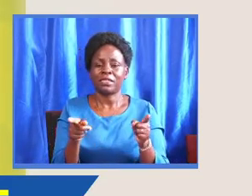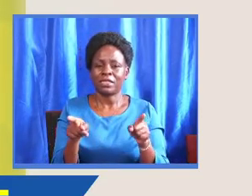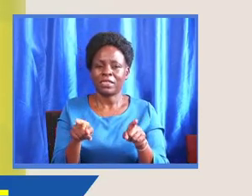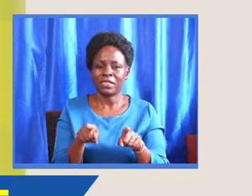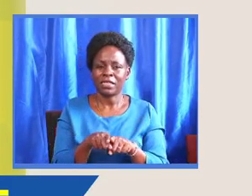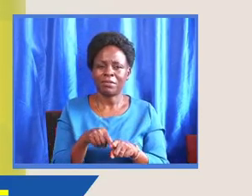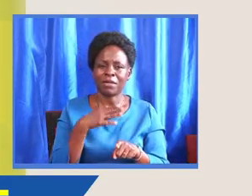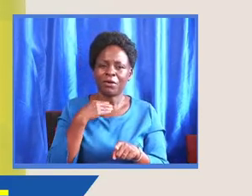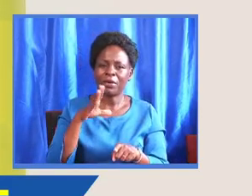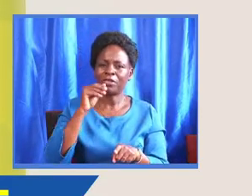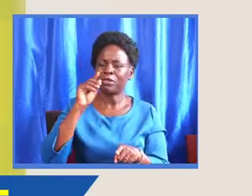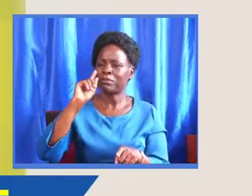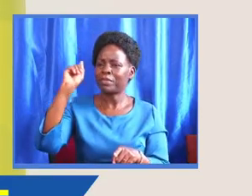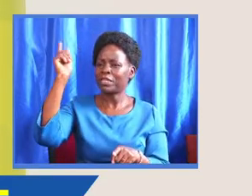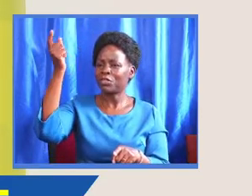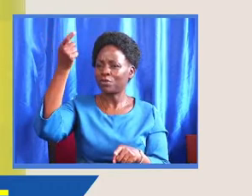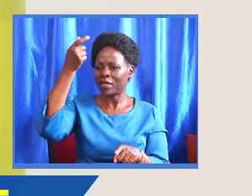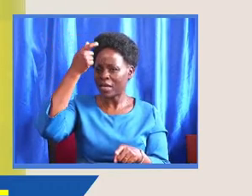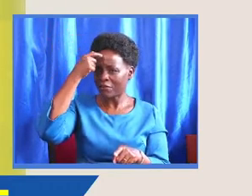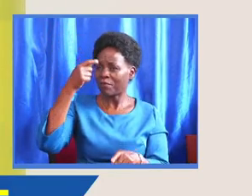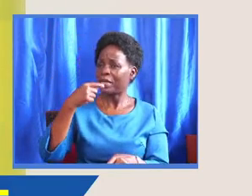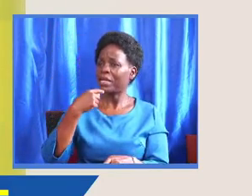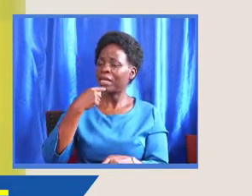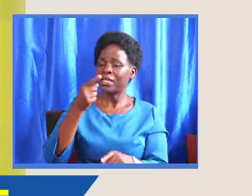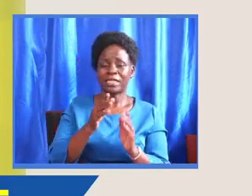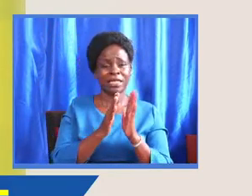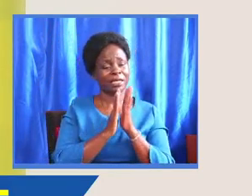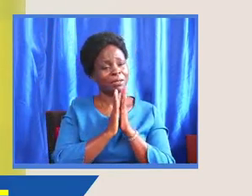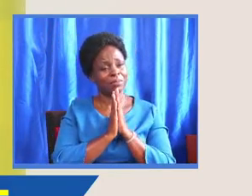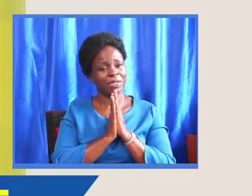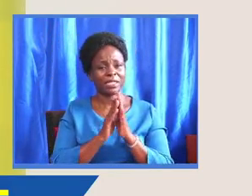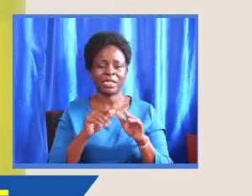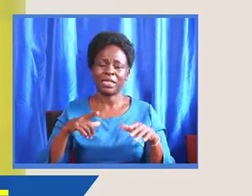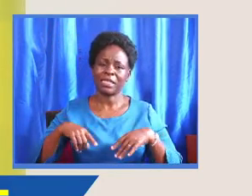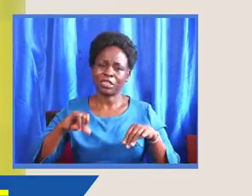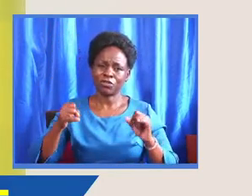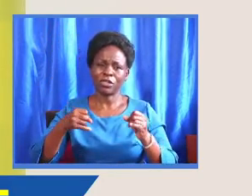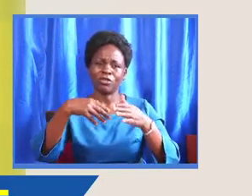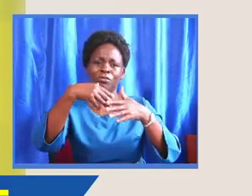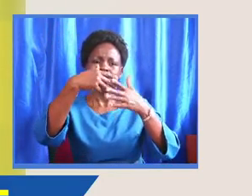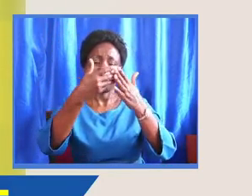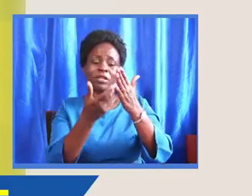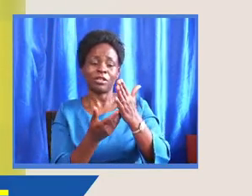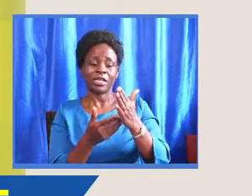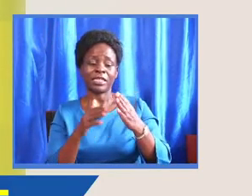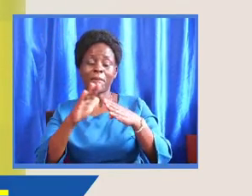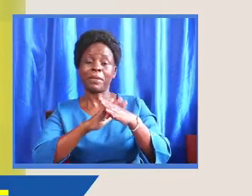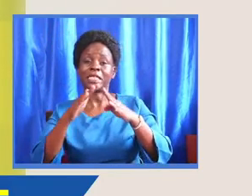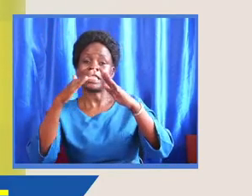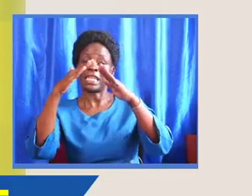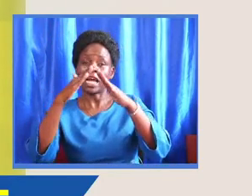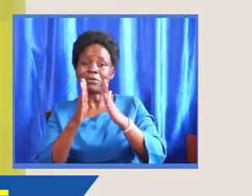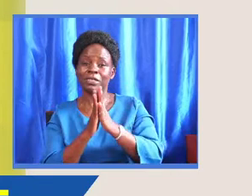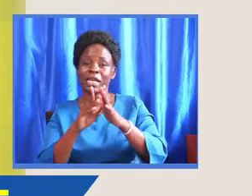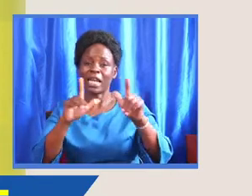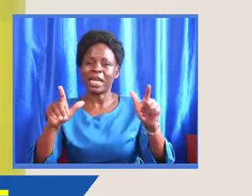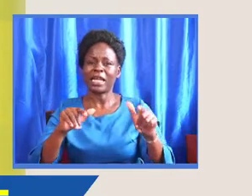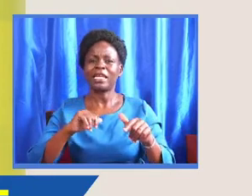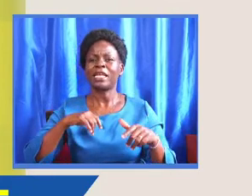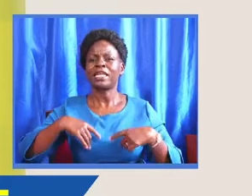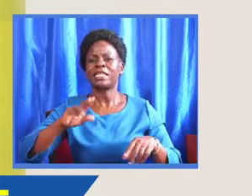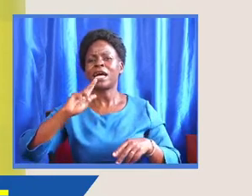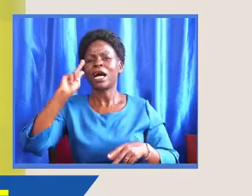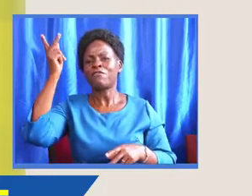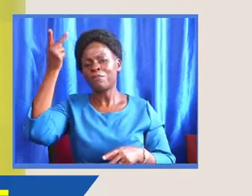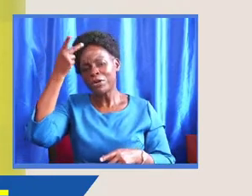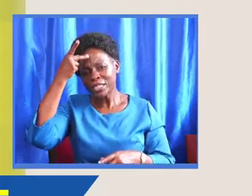speak to the government and say, please, let's prioritize real estate. Let's have policies